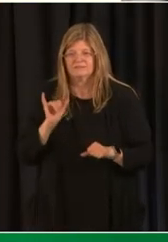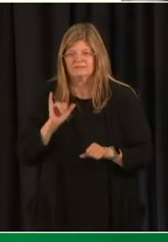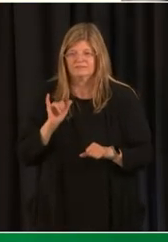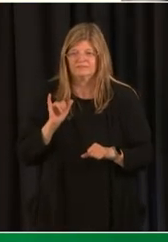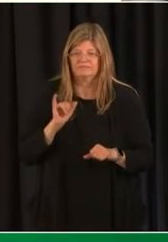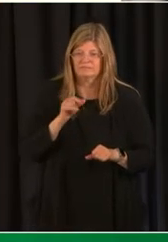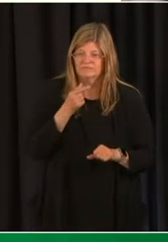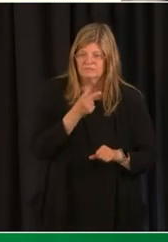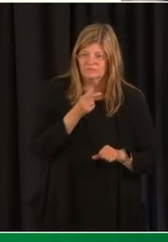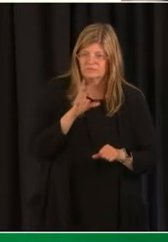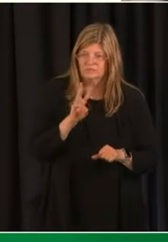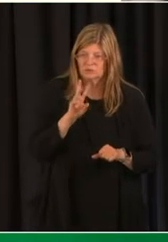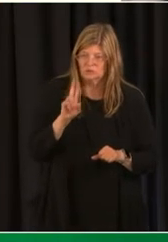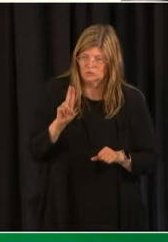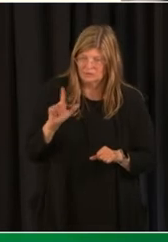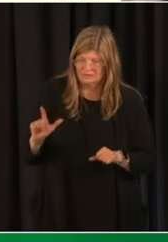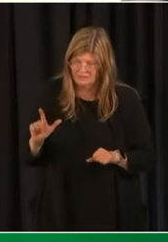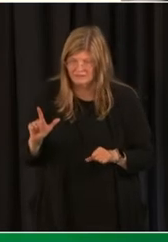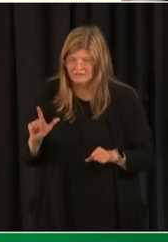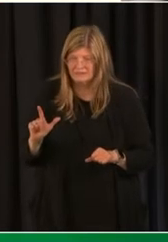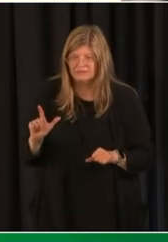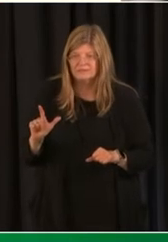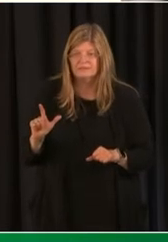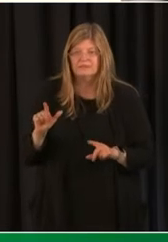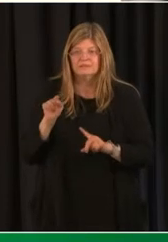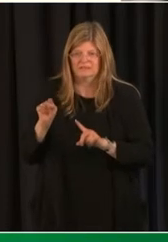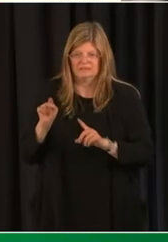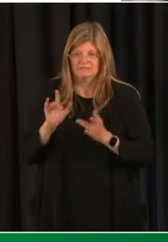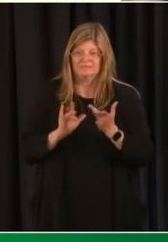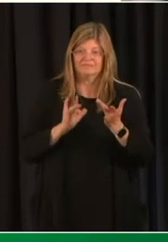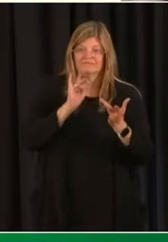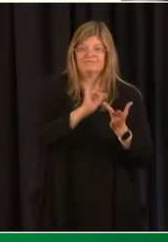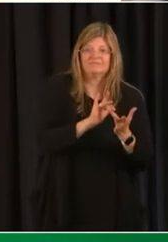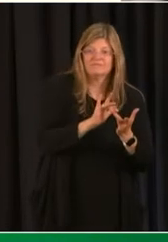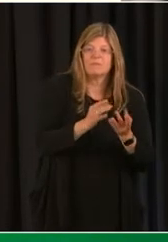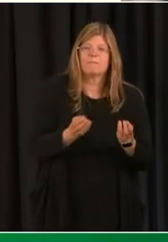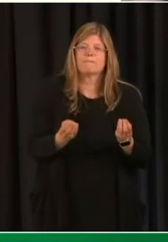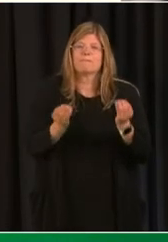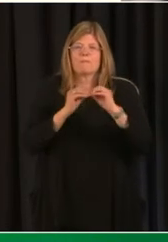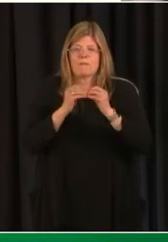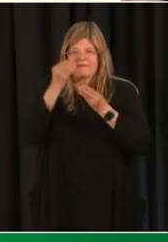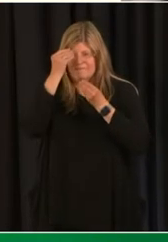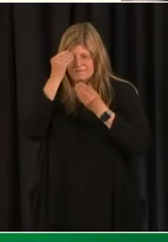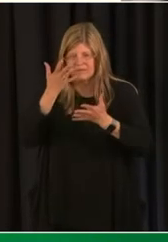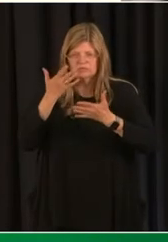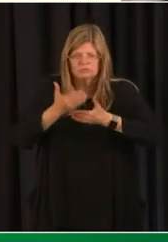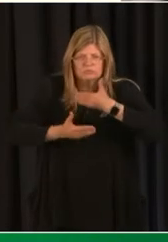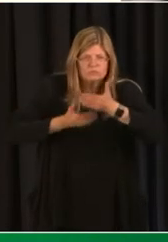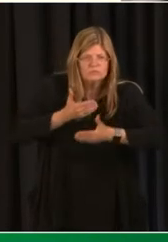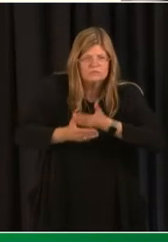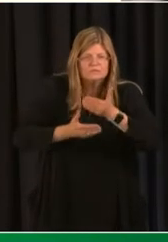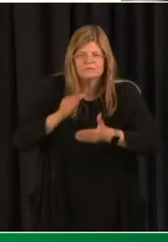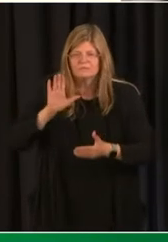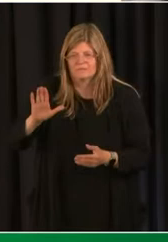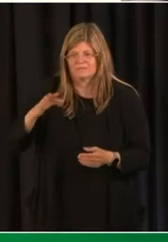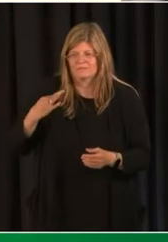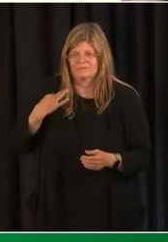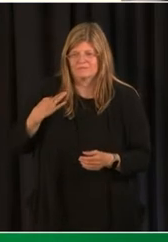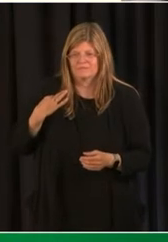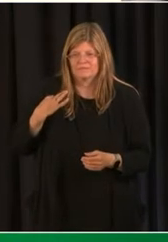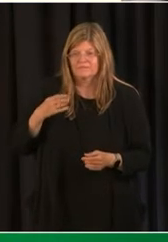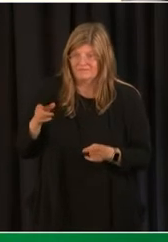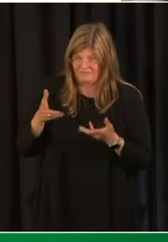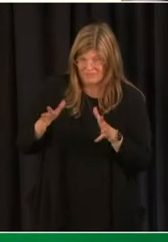Urban League, who we'll hear from in a moment, who will contact you to request additional information and to process your application. If